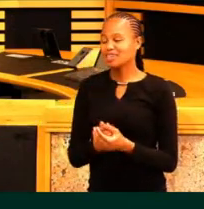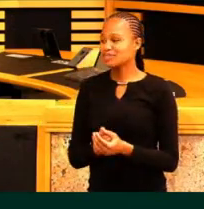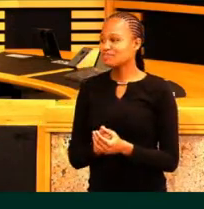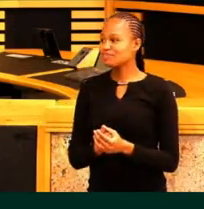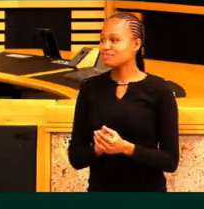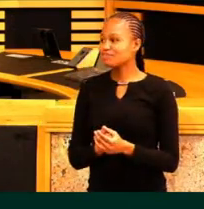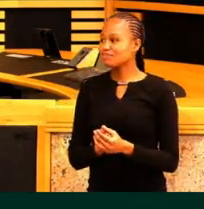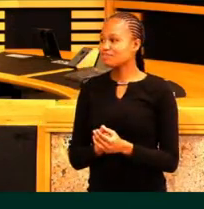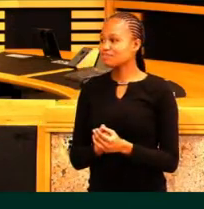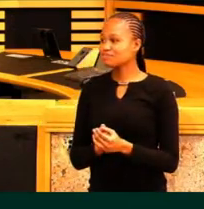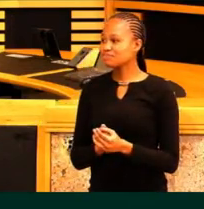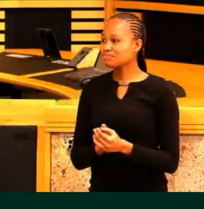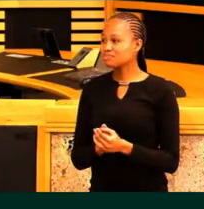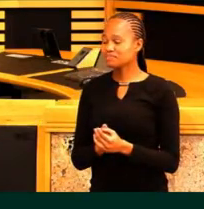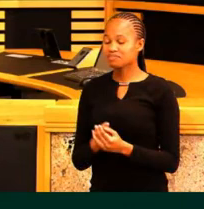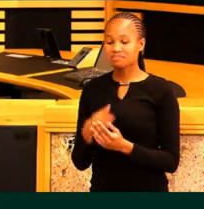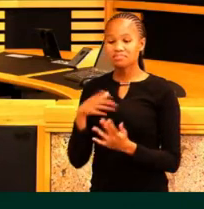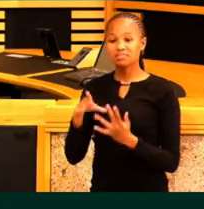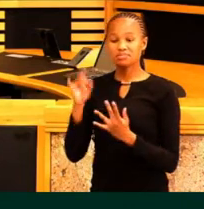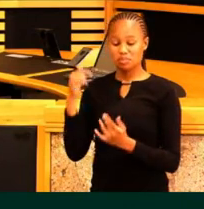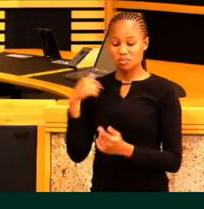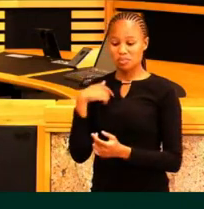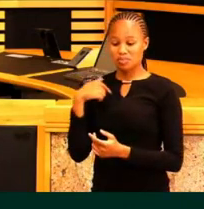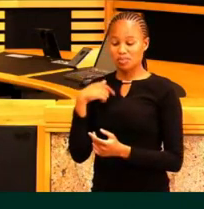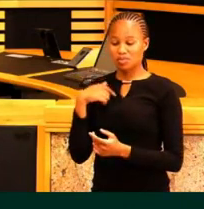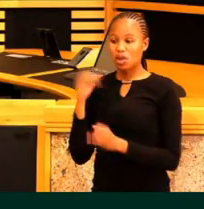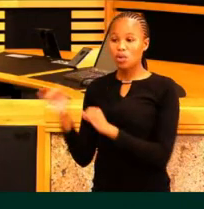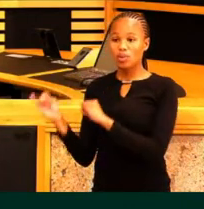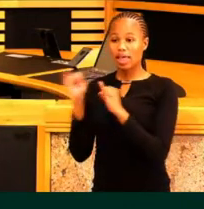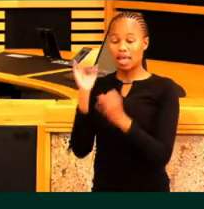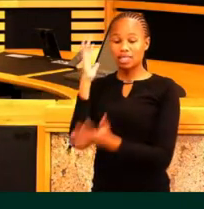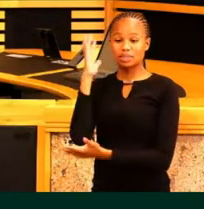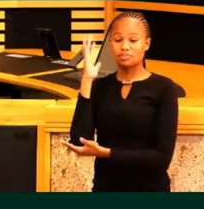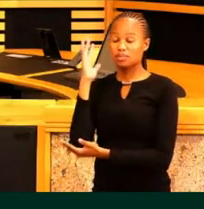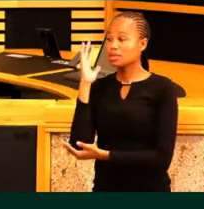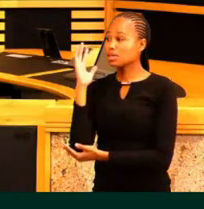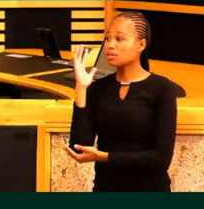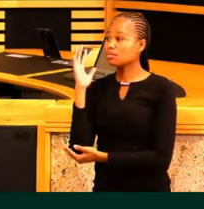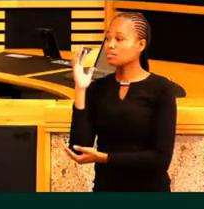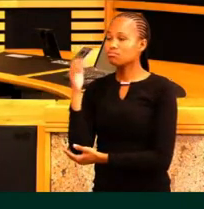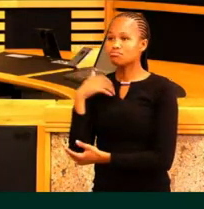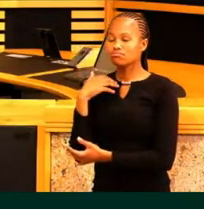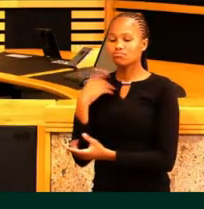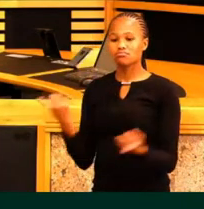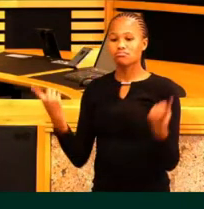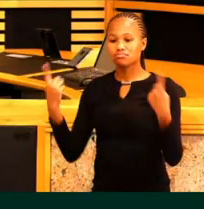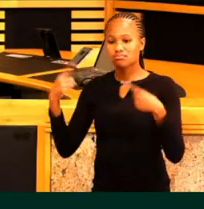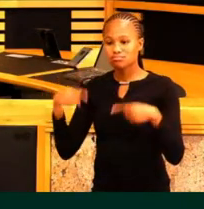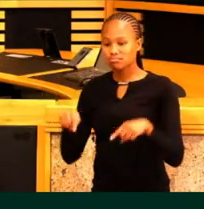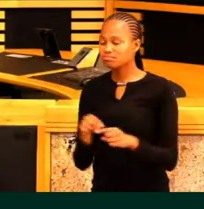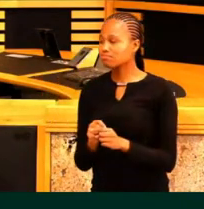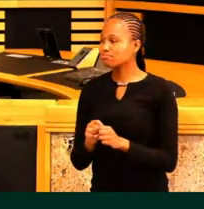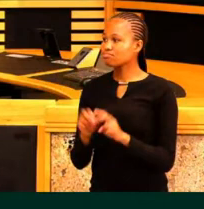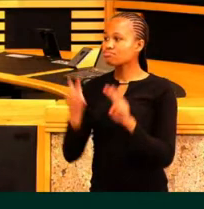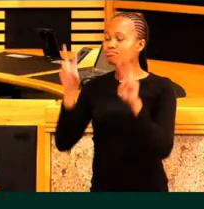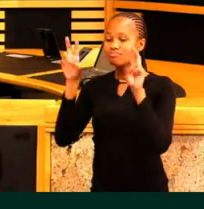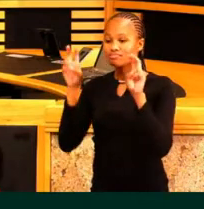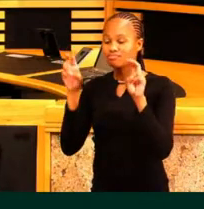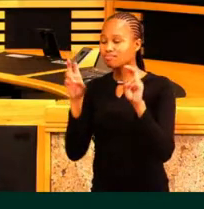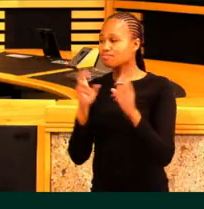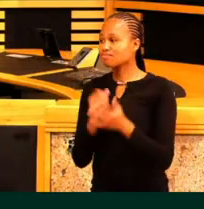as articulated by our guest speaker already that we are gathered here under the theme